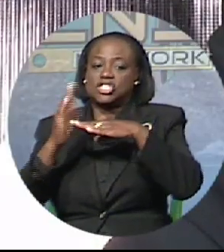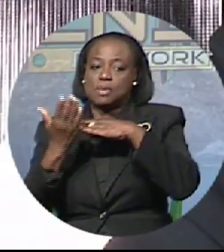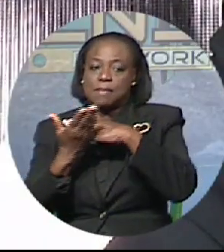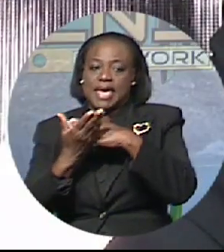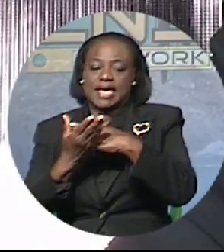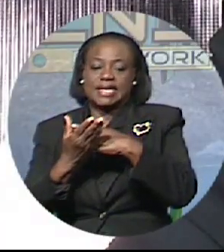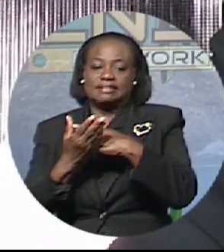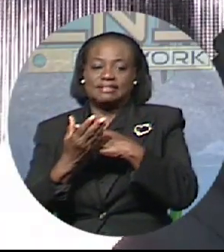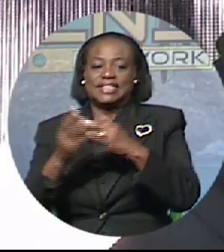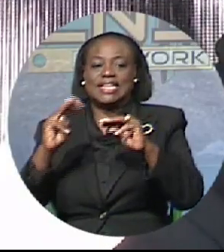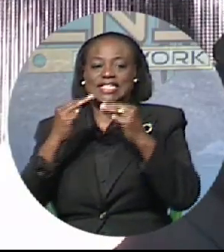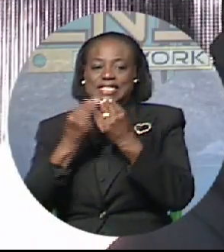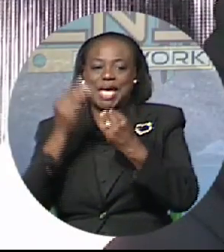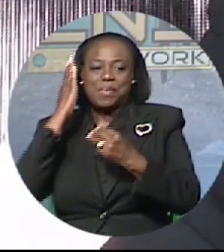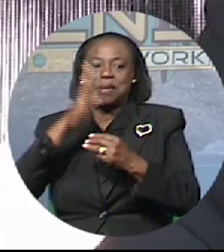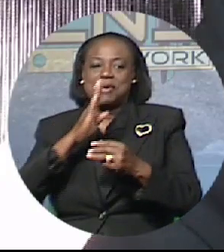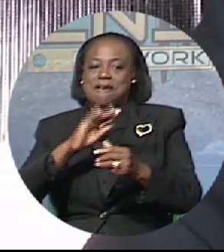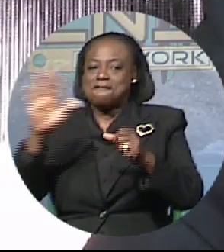strength.